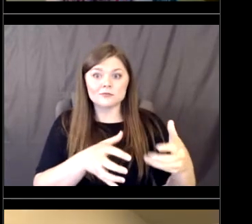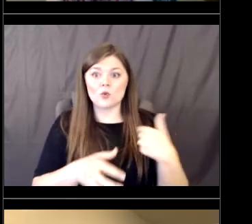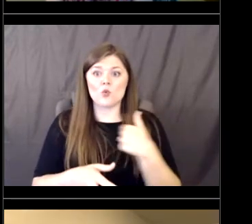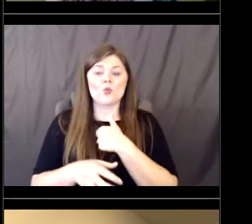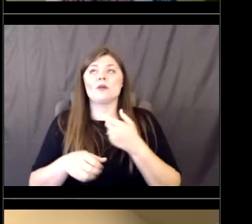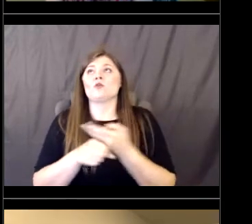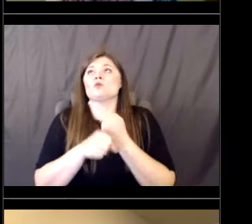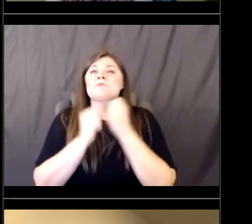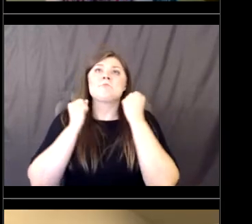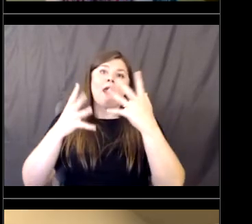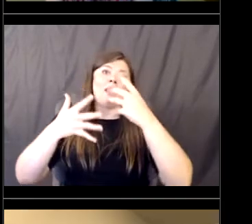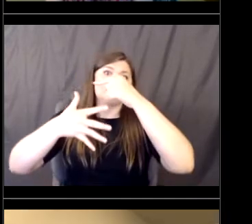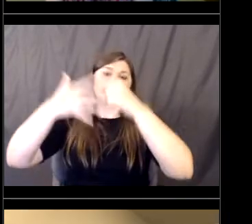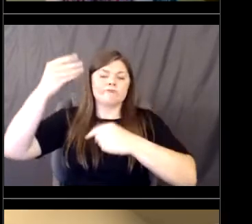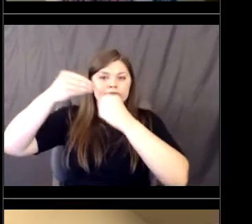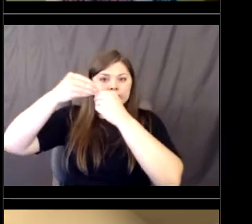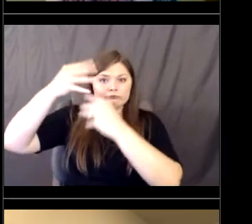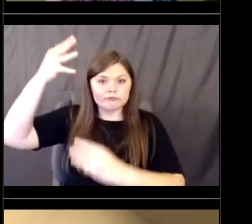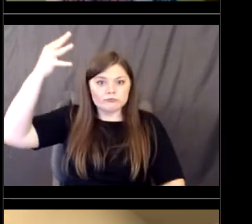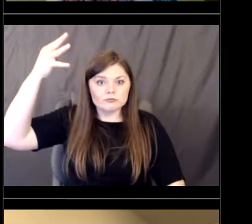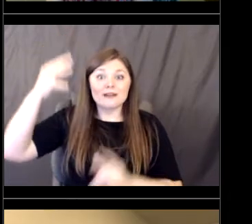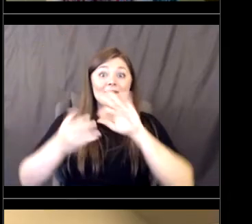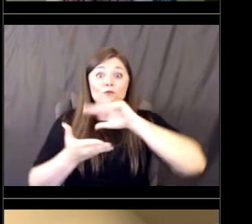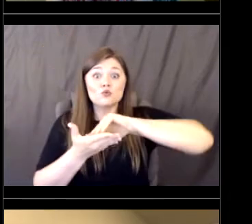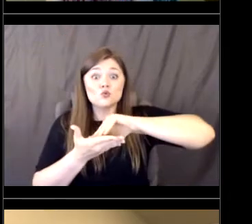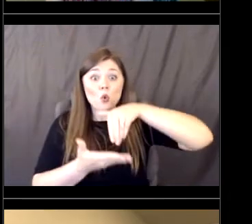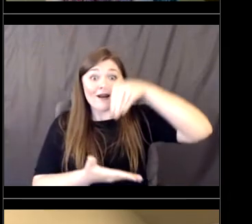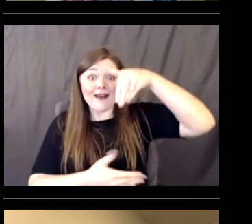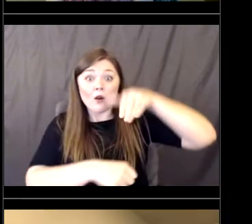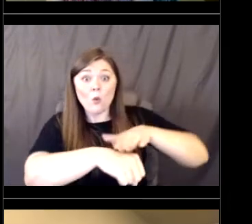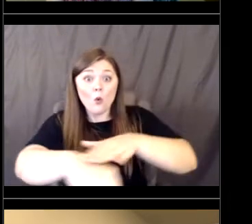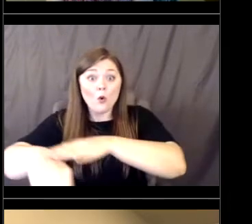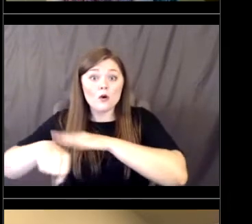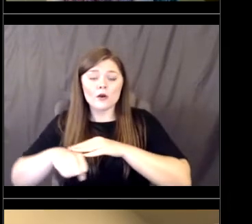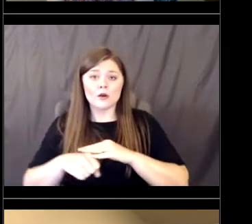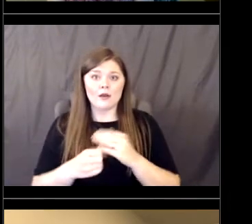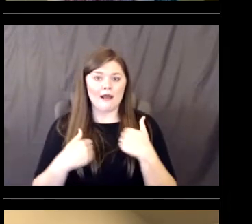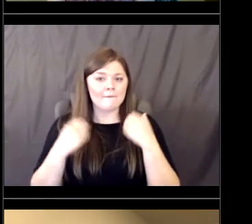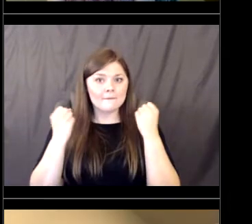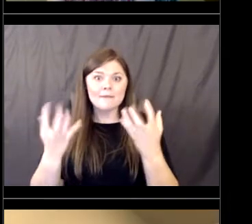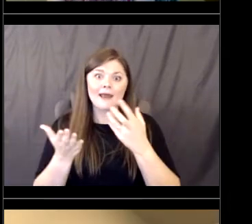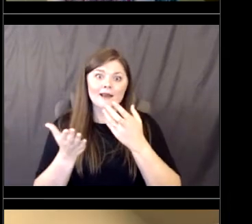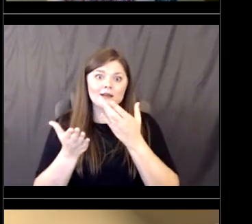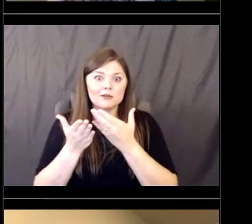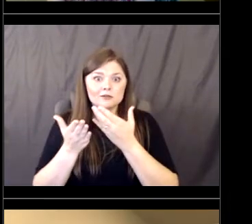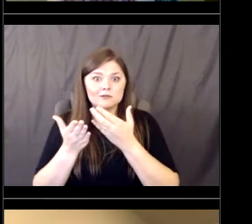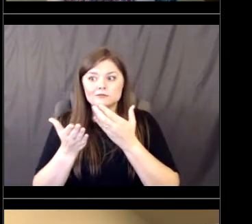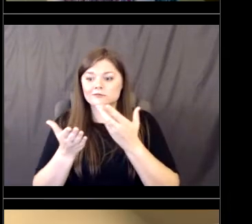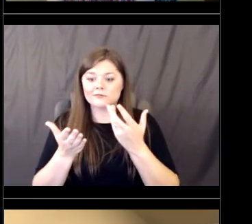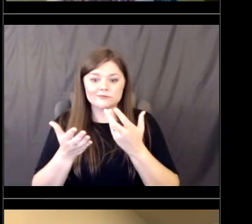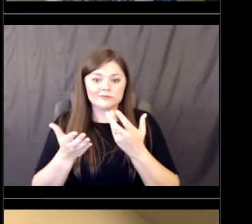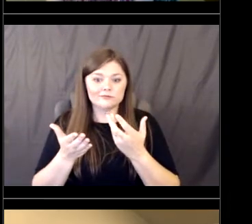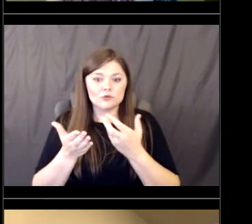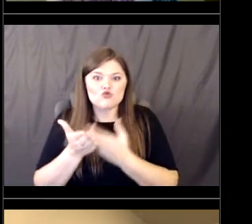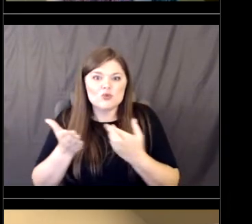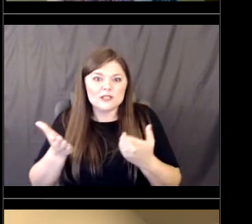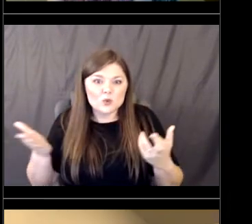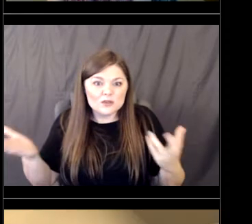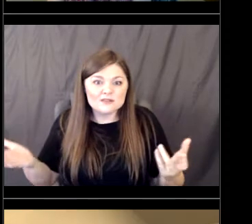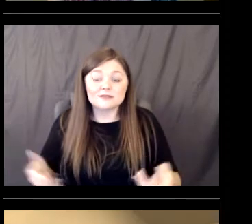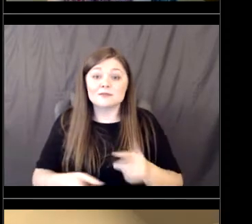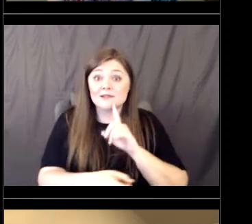different resources when we have tornado warnings, and we wanted to see if deaf and hard of hearing people use the same resources. Is it slightly